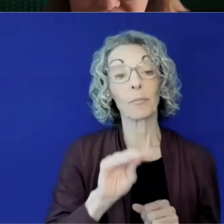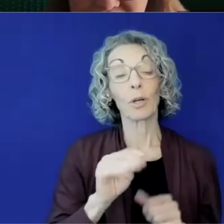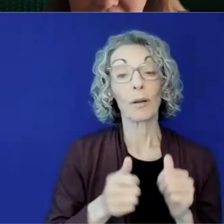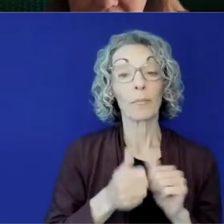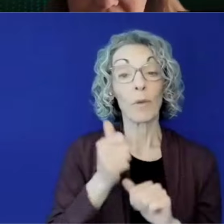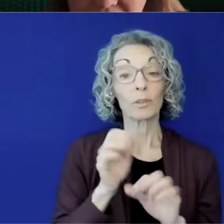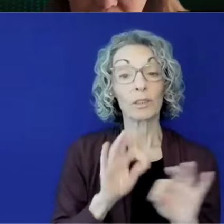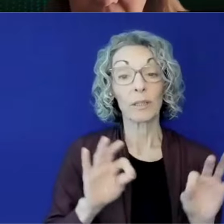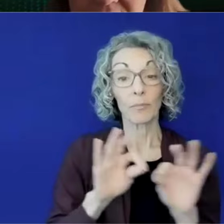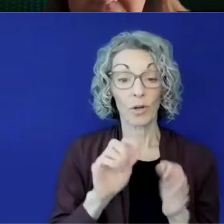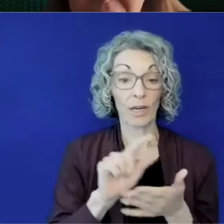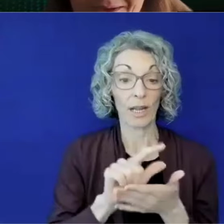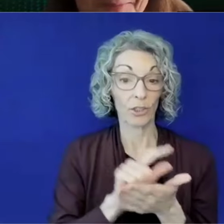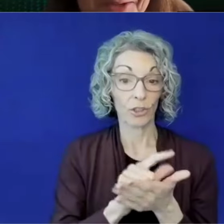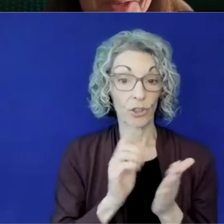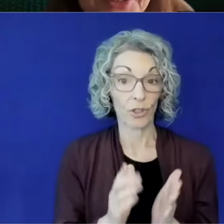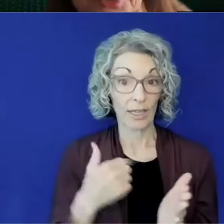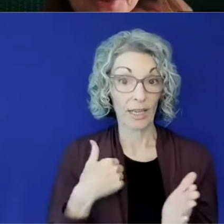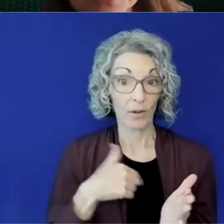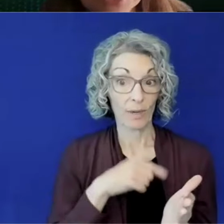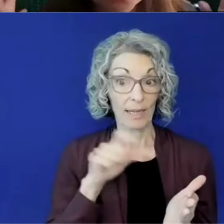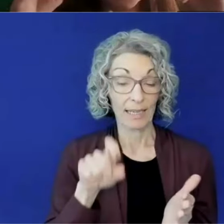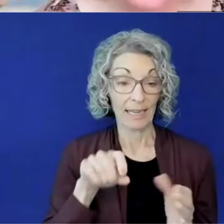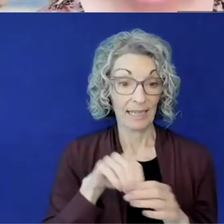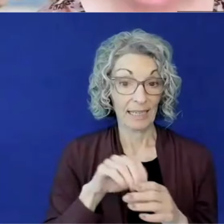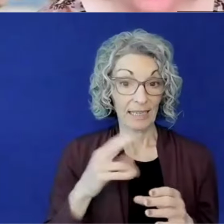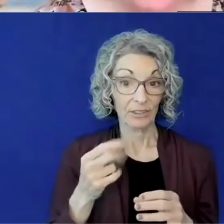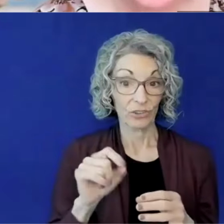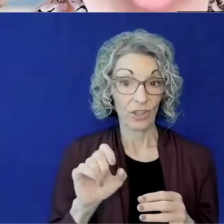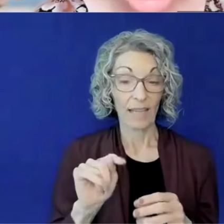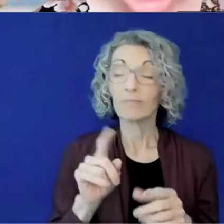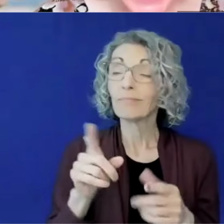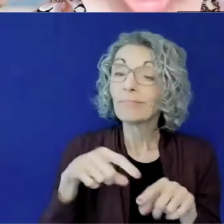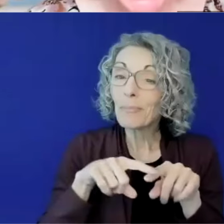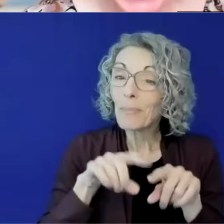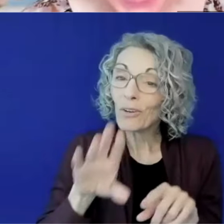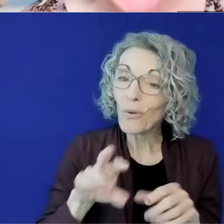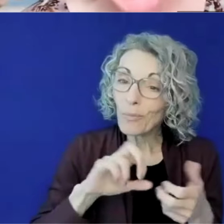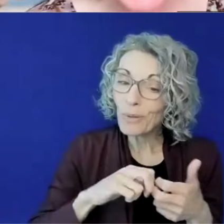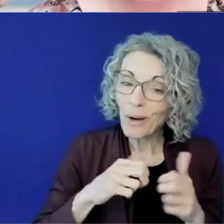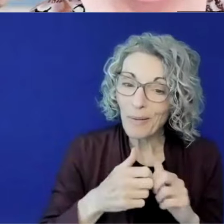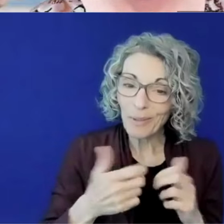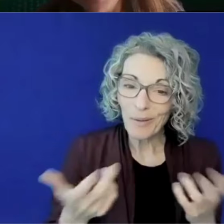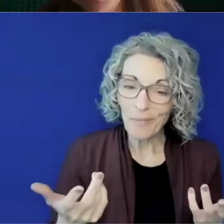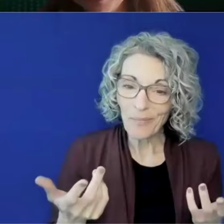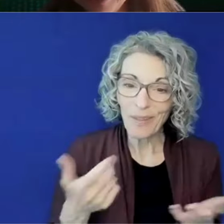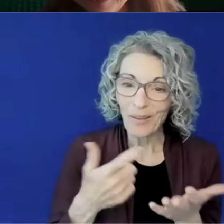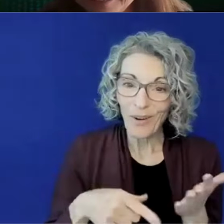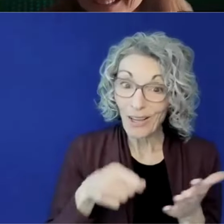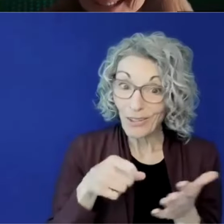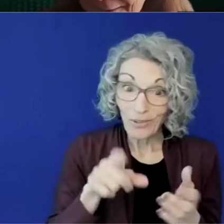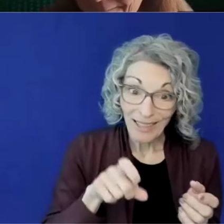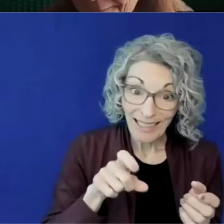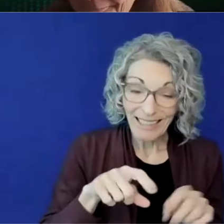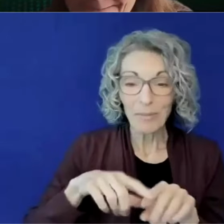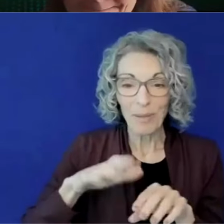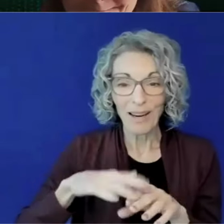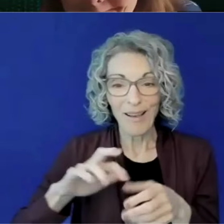you've mentioned a lot of different ones, so I'm not sure. It depends on what your problem. It depends on what you need. Yeah, right.